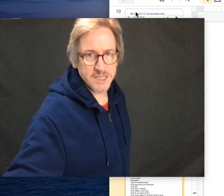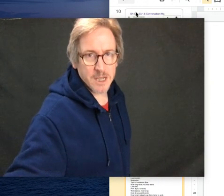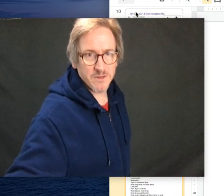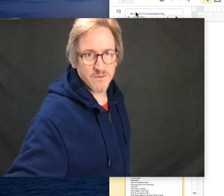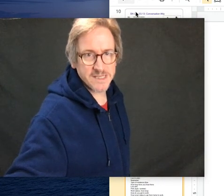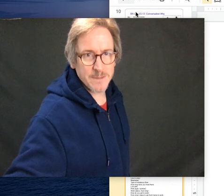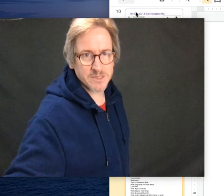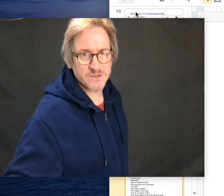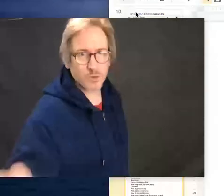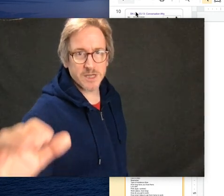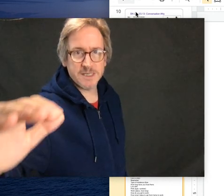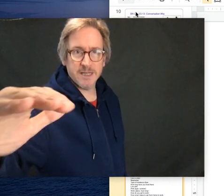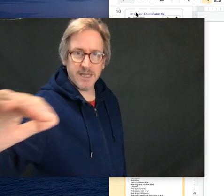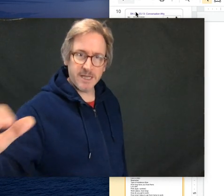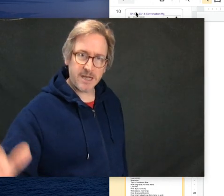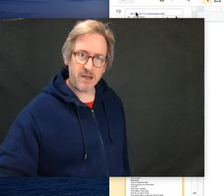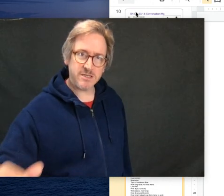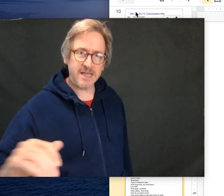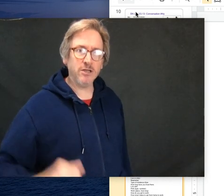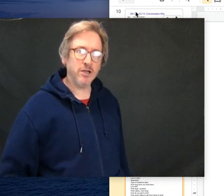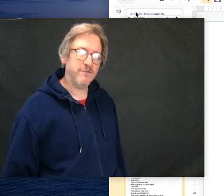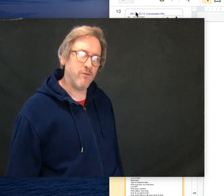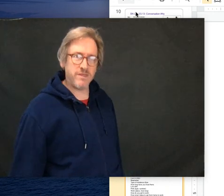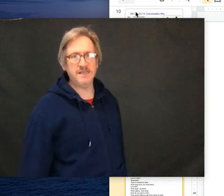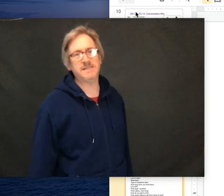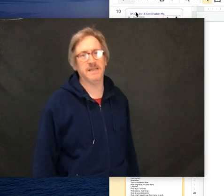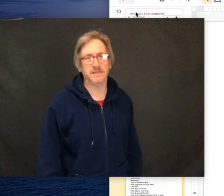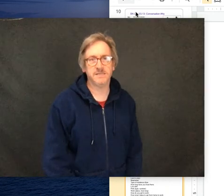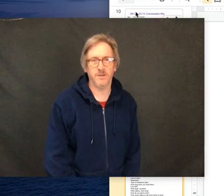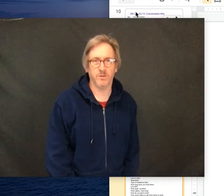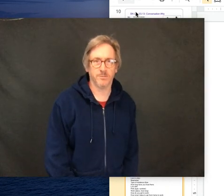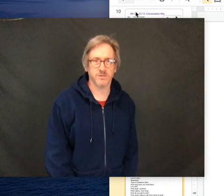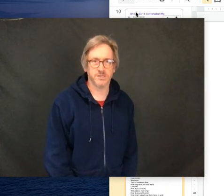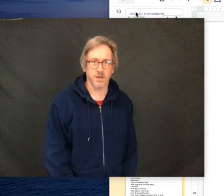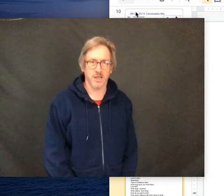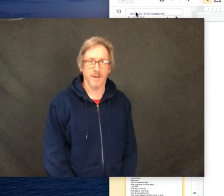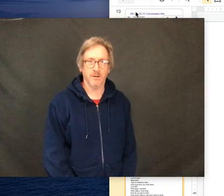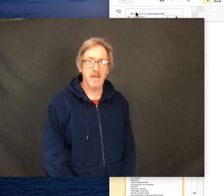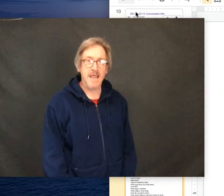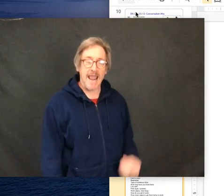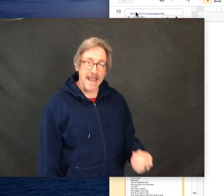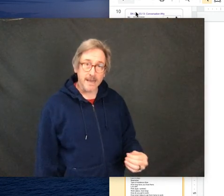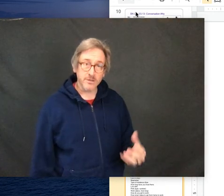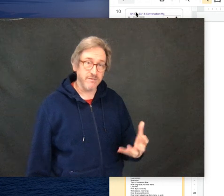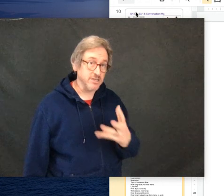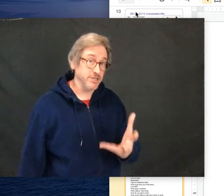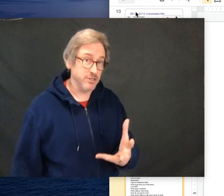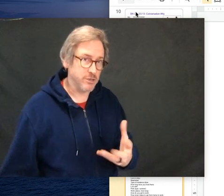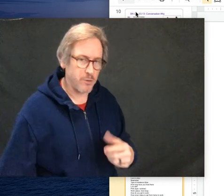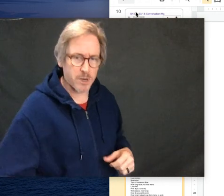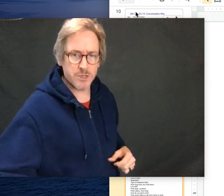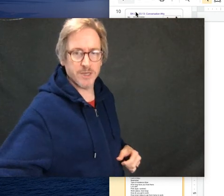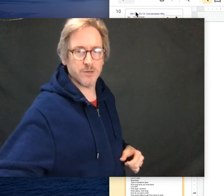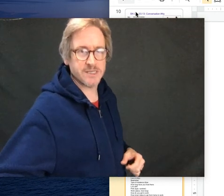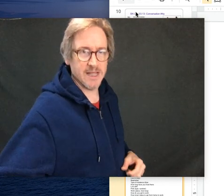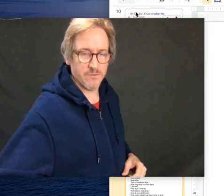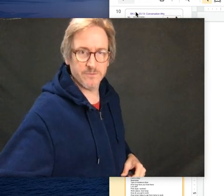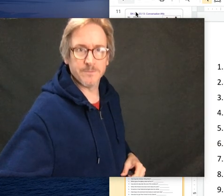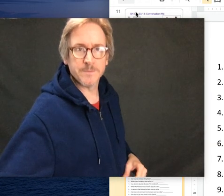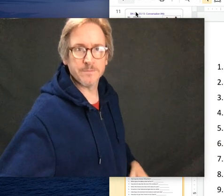you'll see a couple of examples of stories. Take a look for these things in what the person's talking about. And eventually you're going to want to do